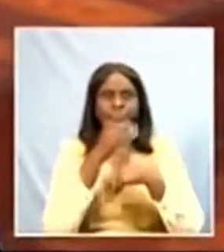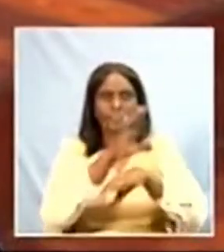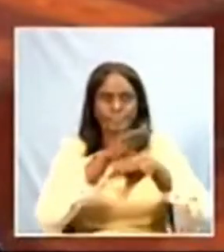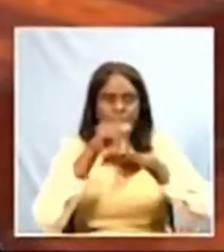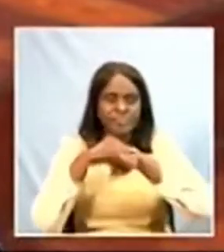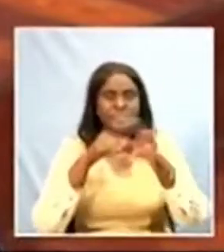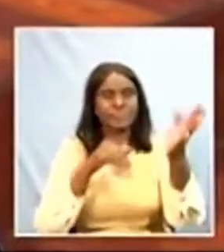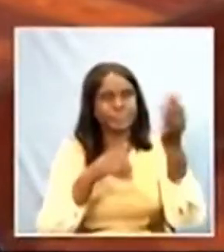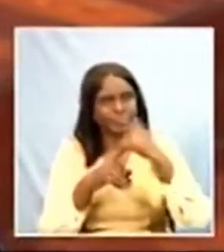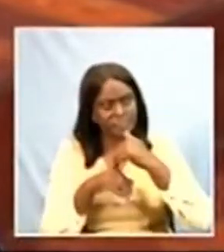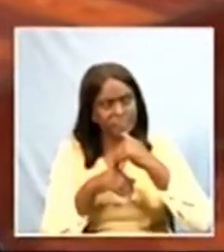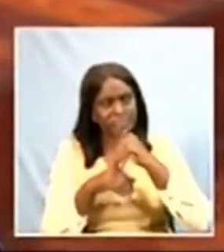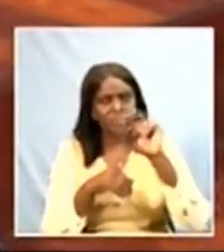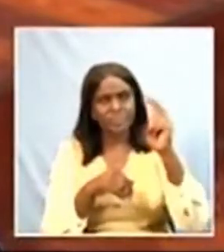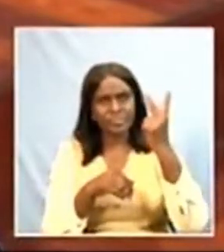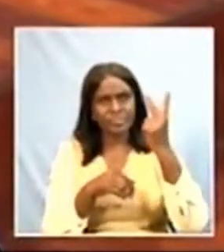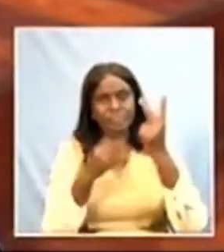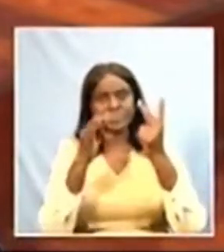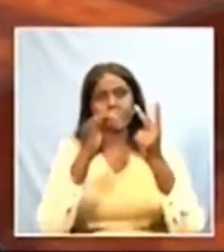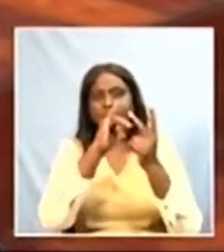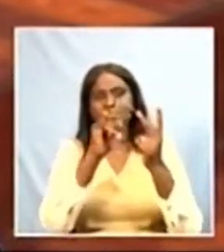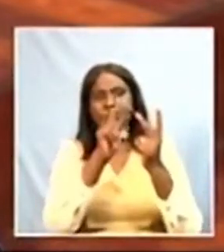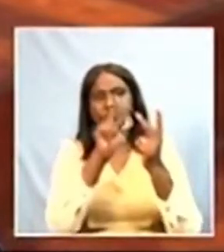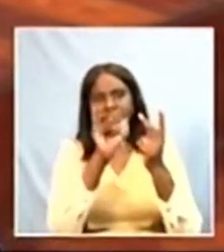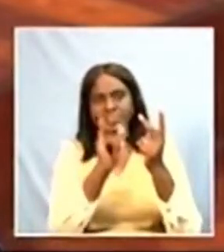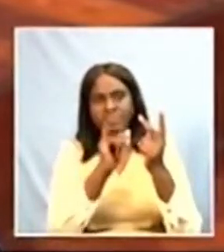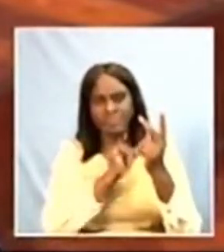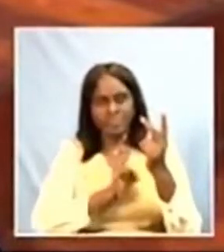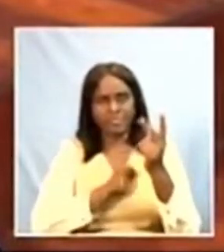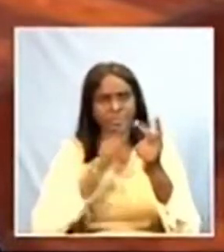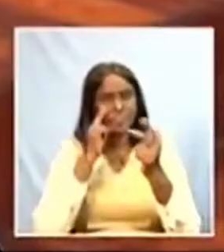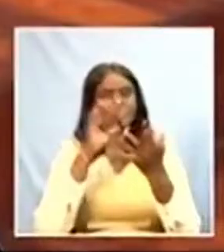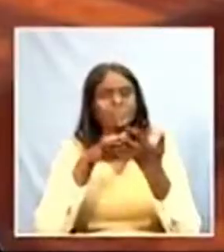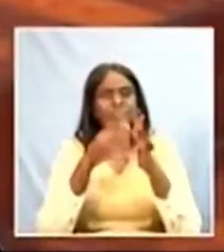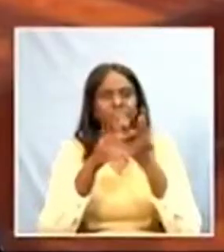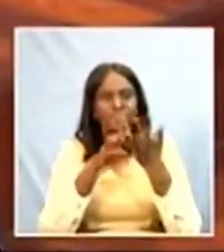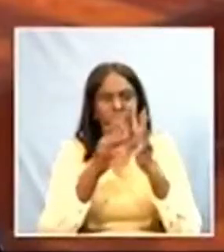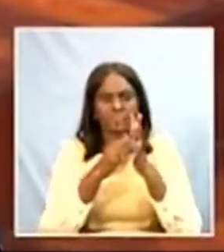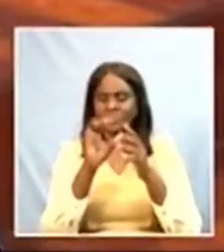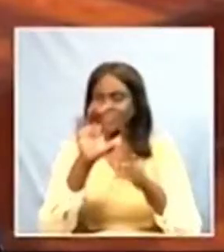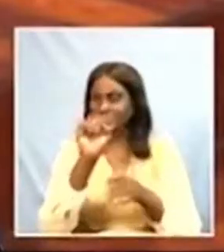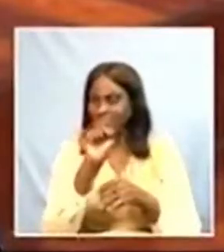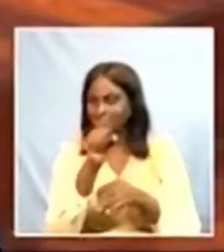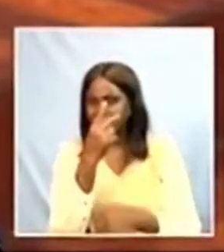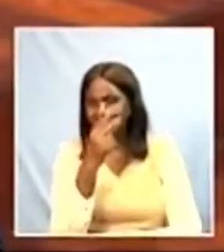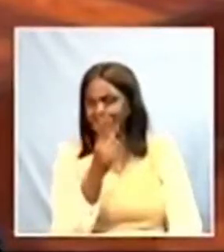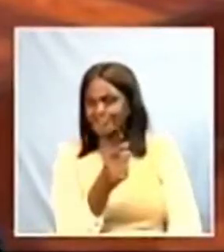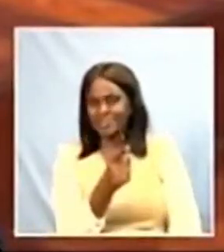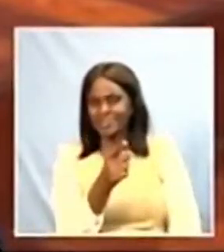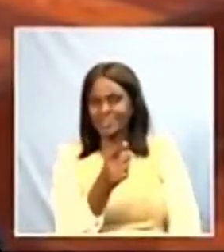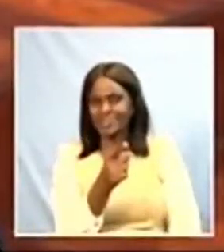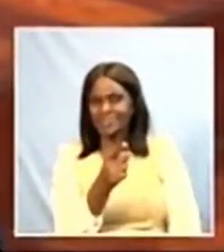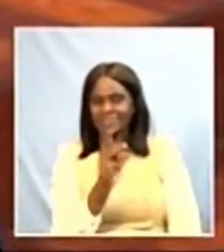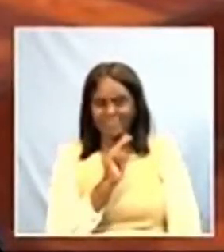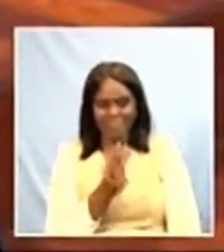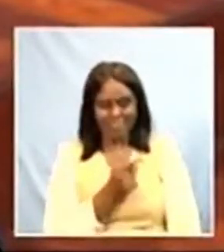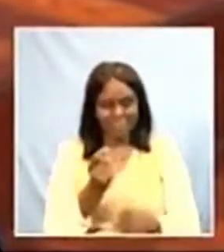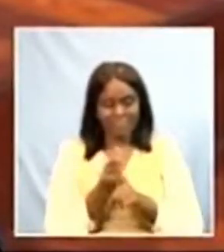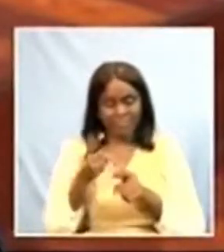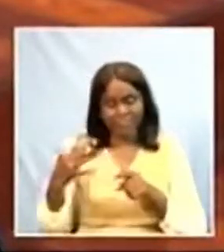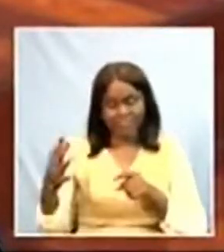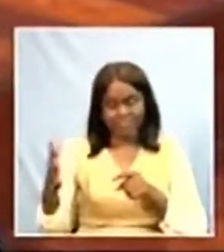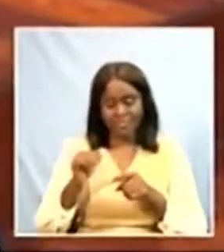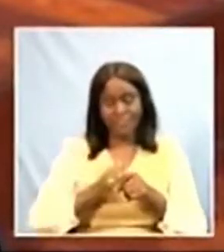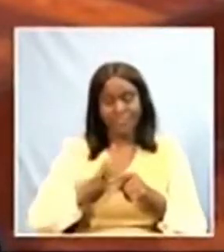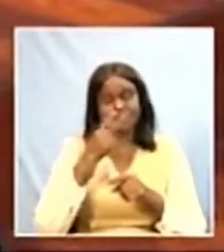in on 2nd of July. So I apologize for the mix-up in terms of dates. Yes, you see, us from this side,